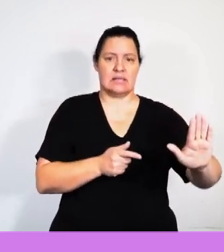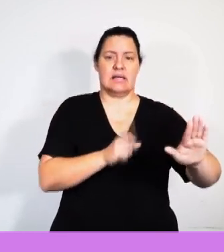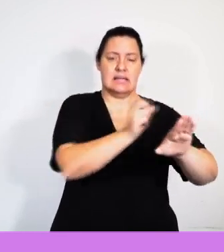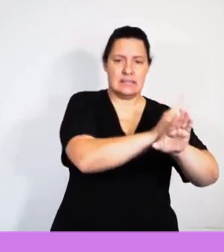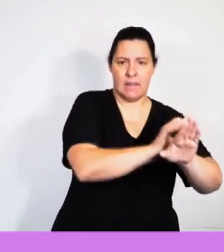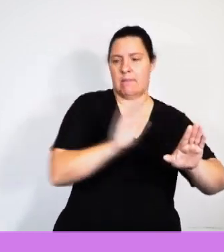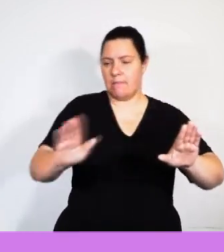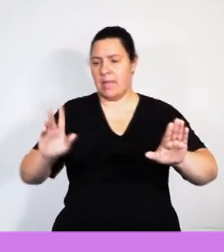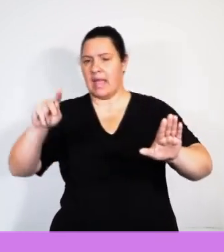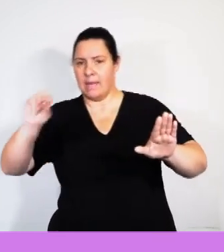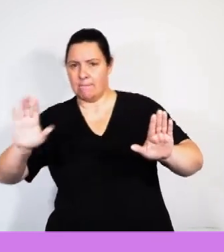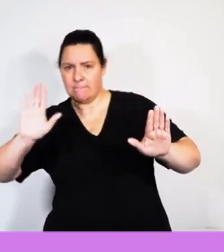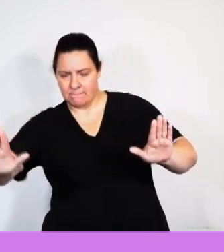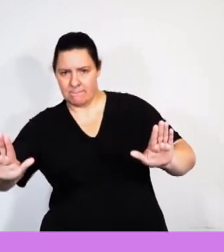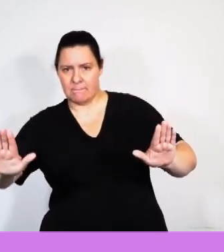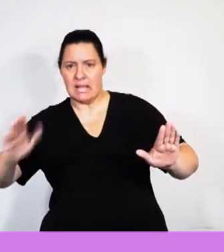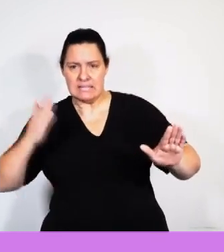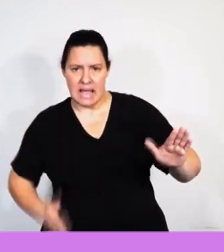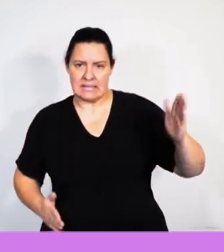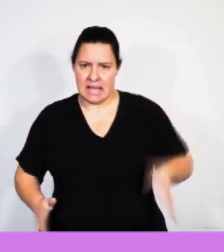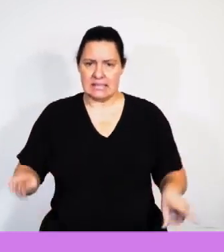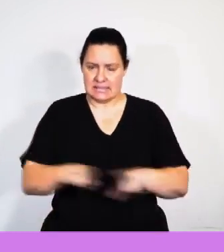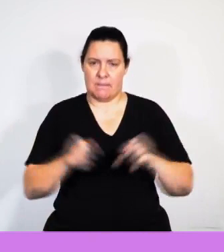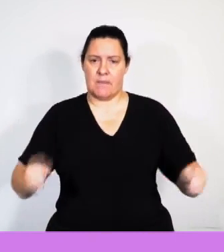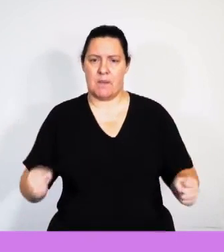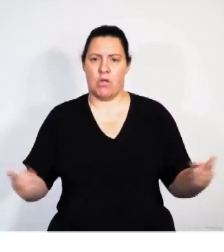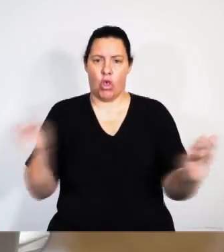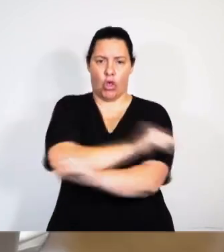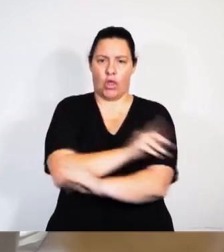this, keep units that are the same on the same side.